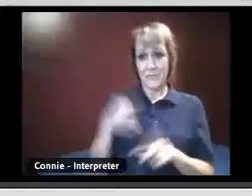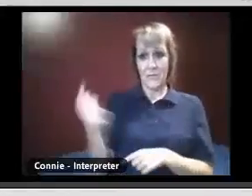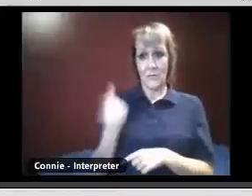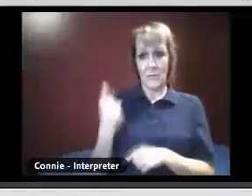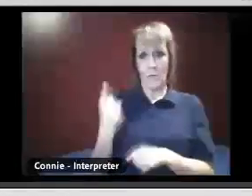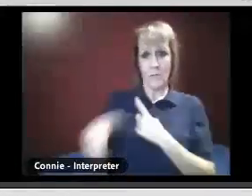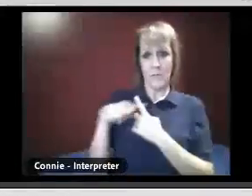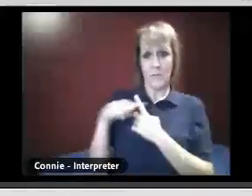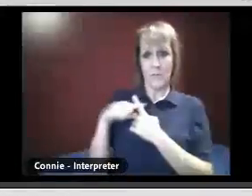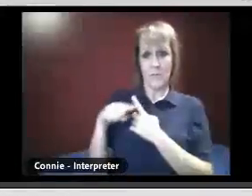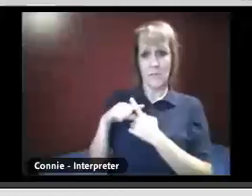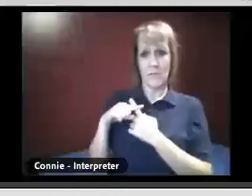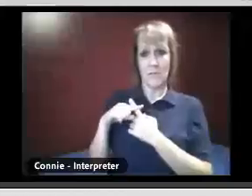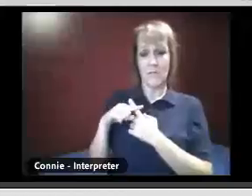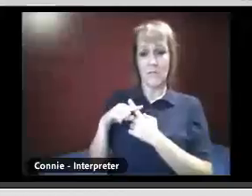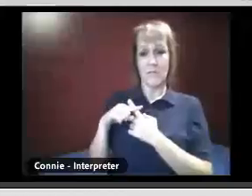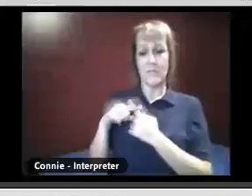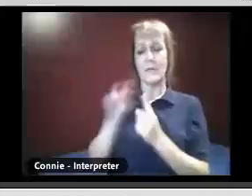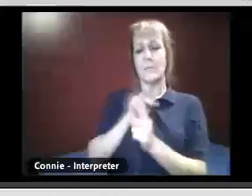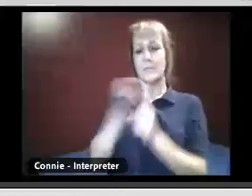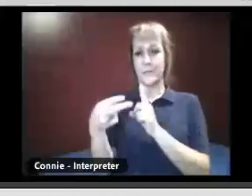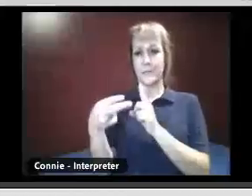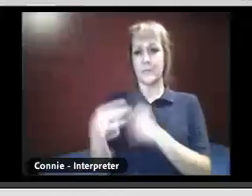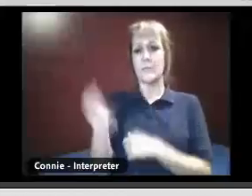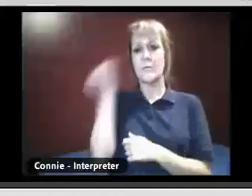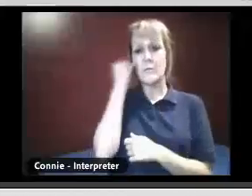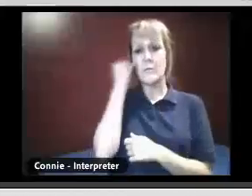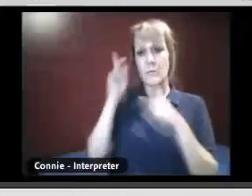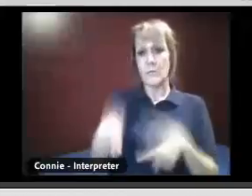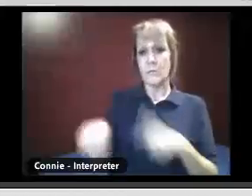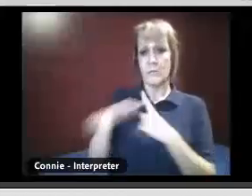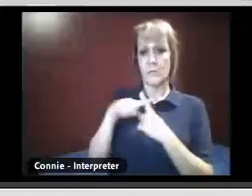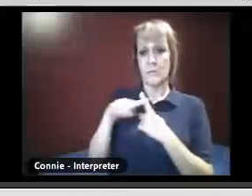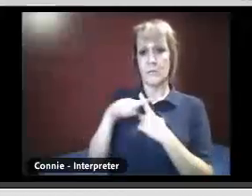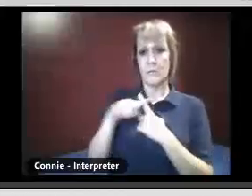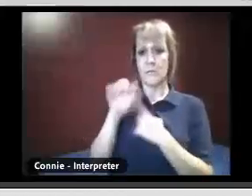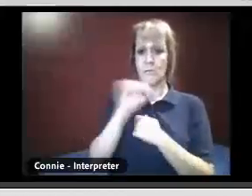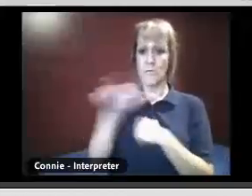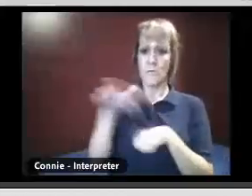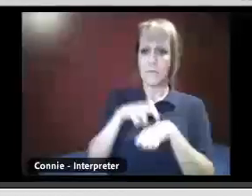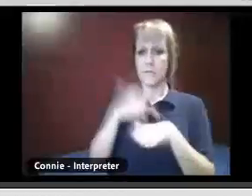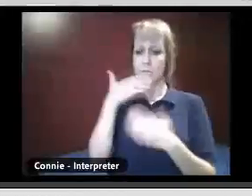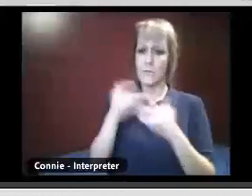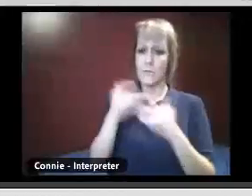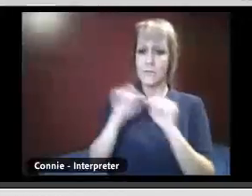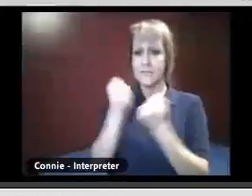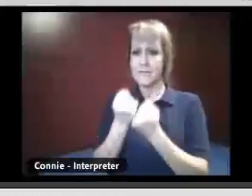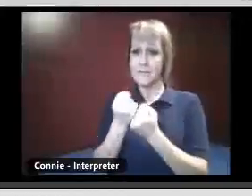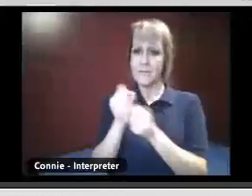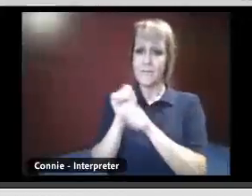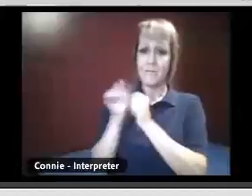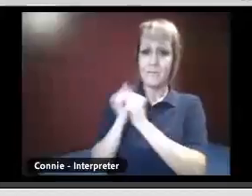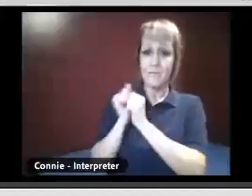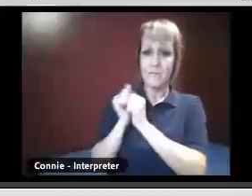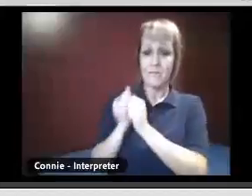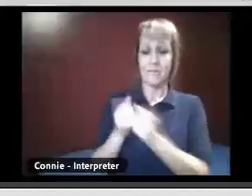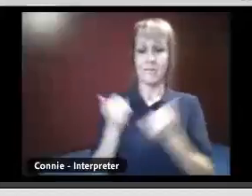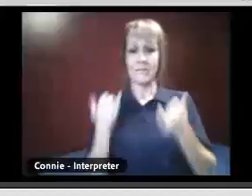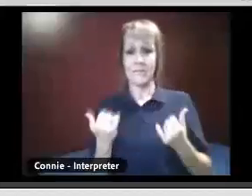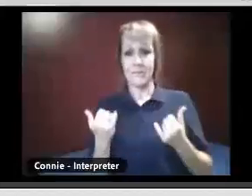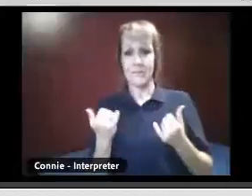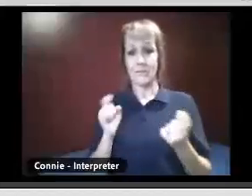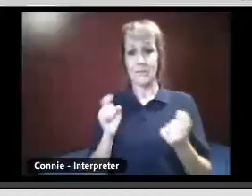positive, let's look at it from two perspectives. If somebody was always very positive and a good team player, and then now, and there's a